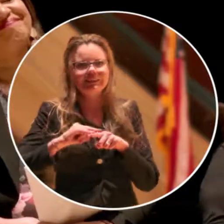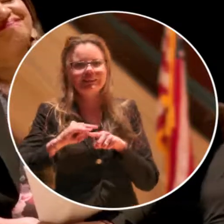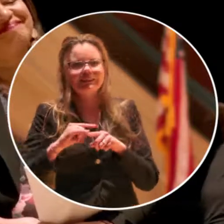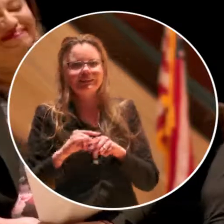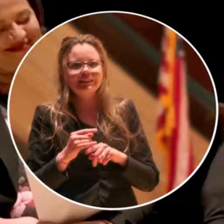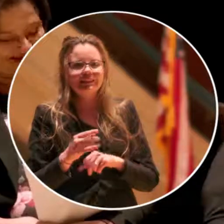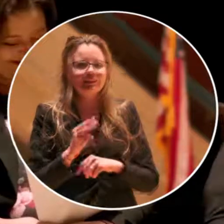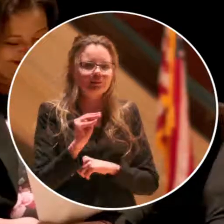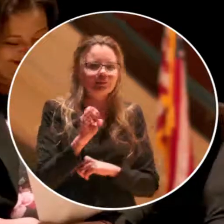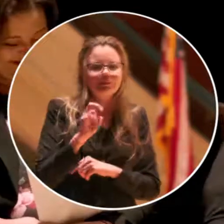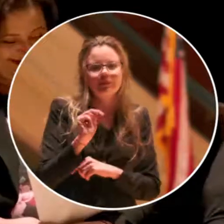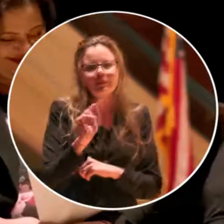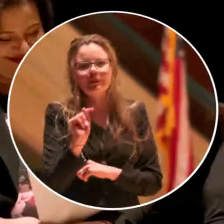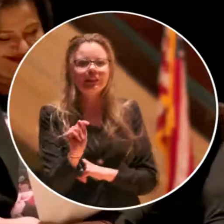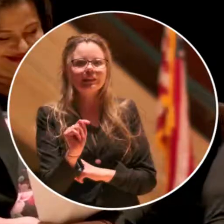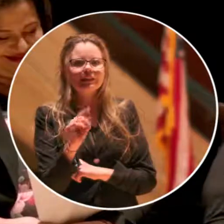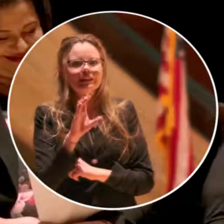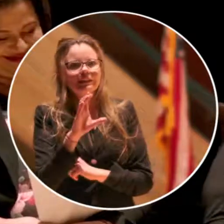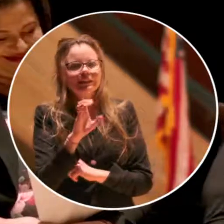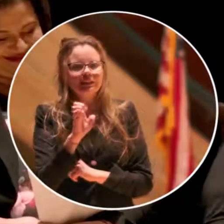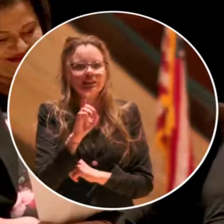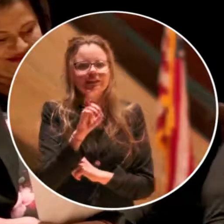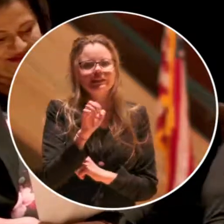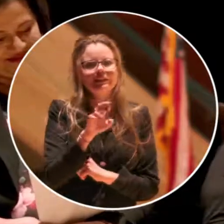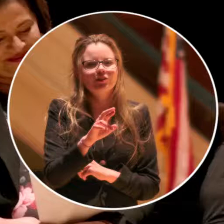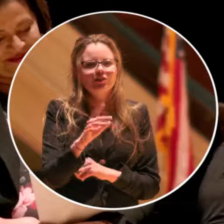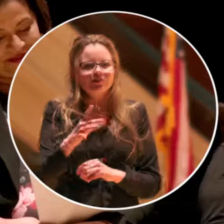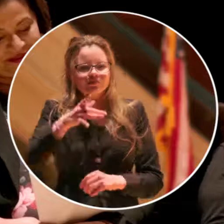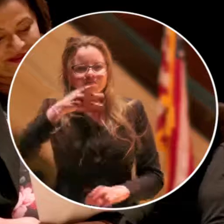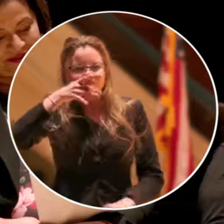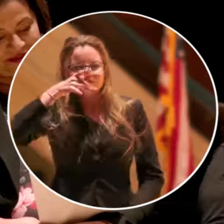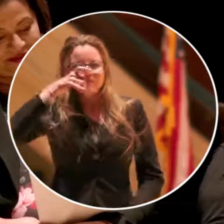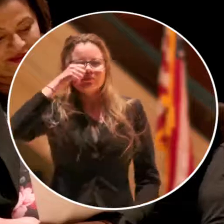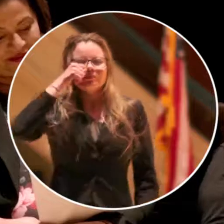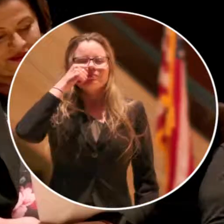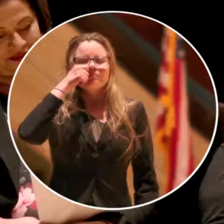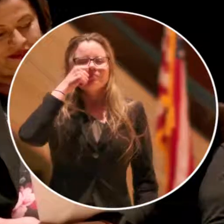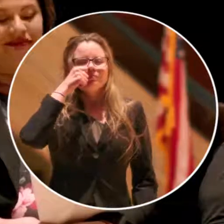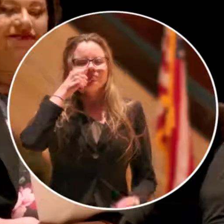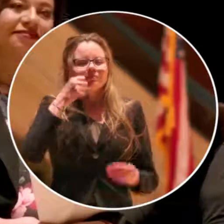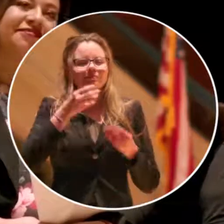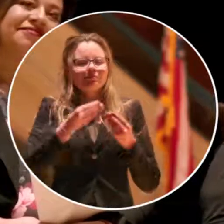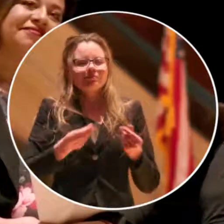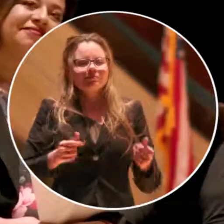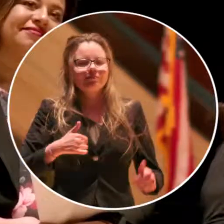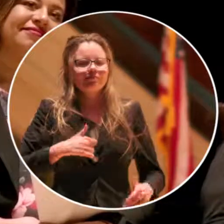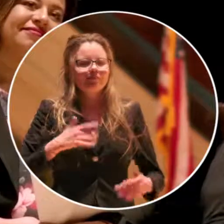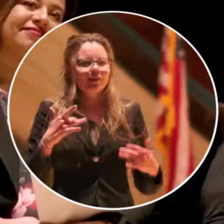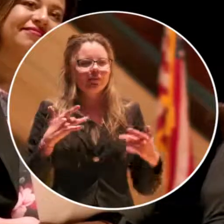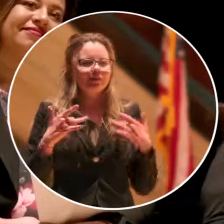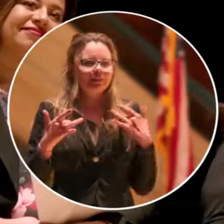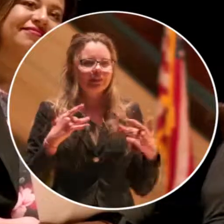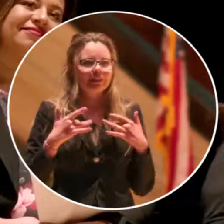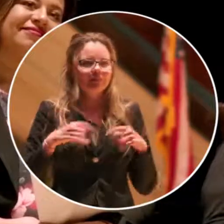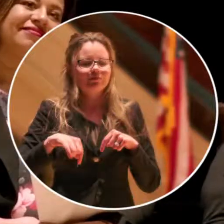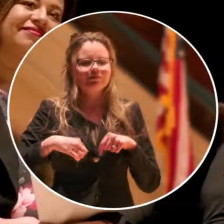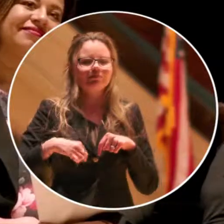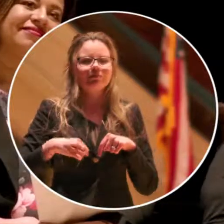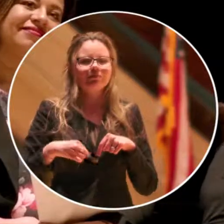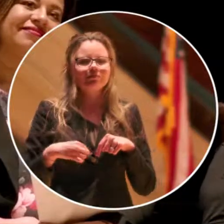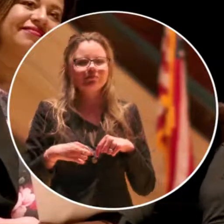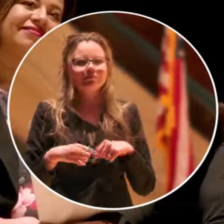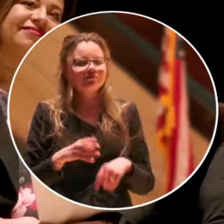wove right into my nostrils to dispel the anxiety clouding my brain. "Hi, Nanny Bird," I